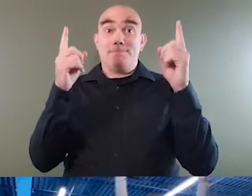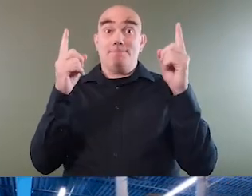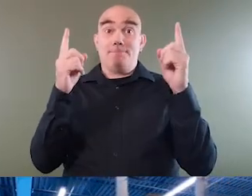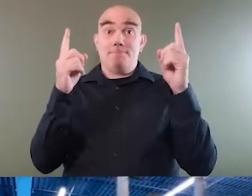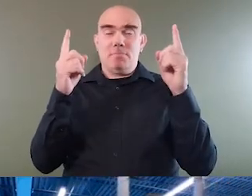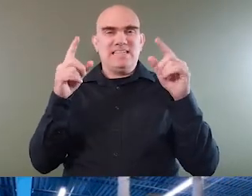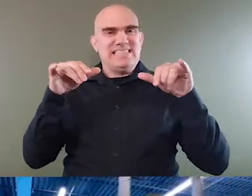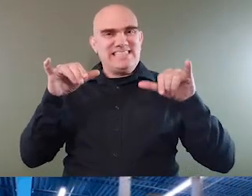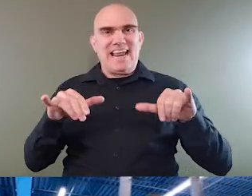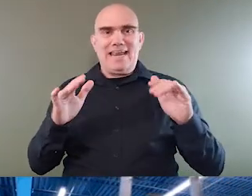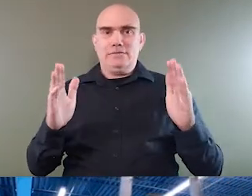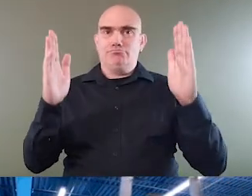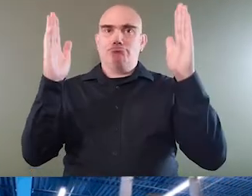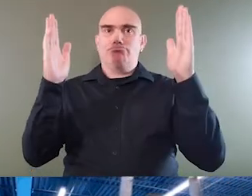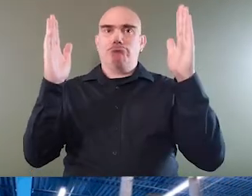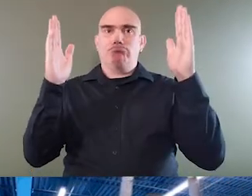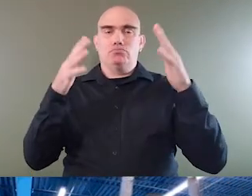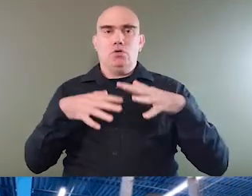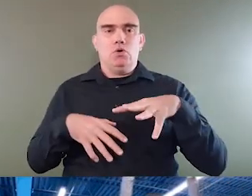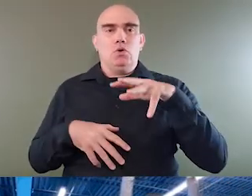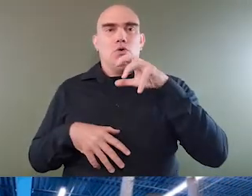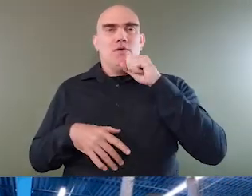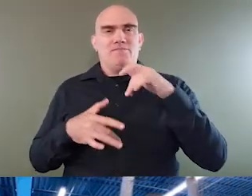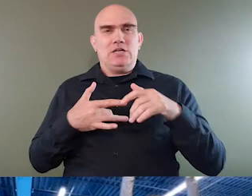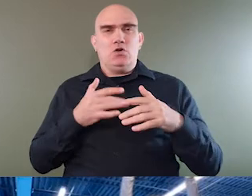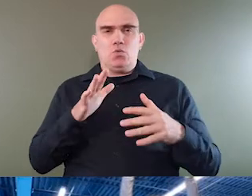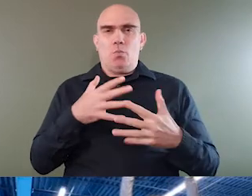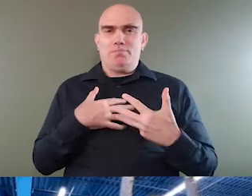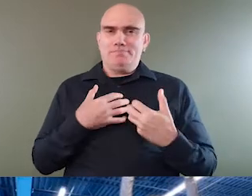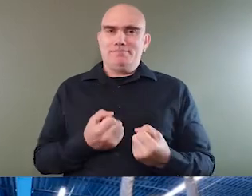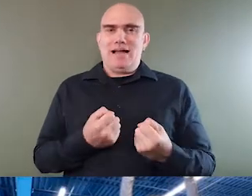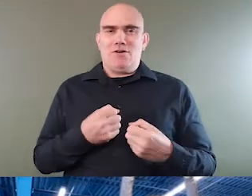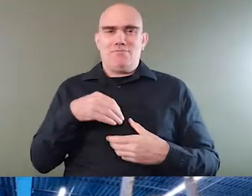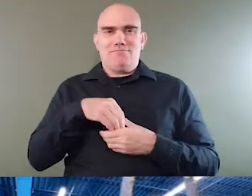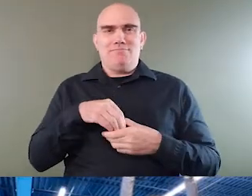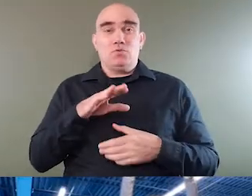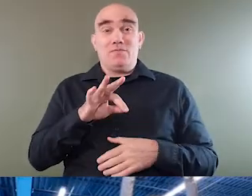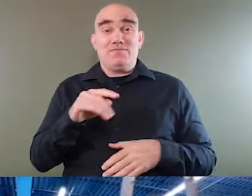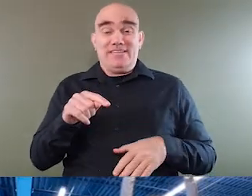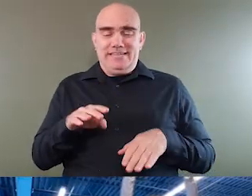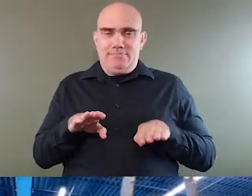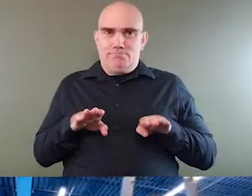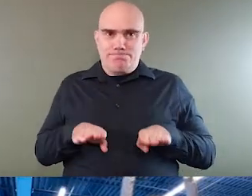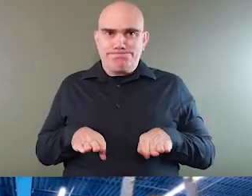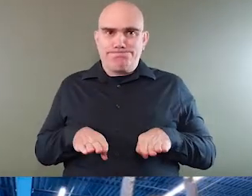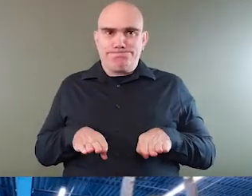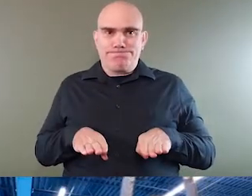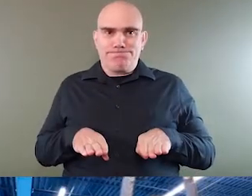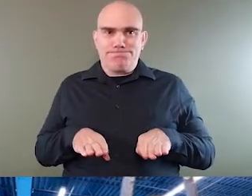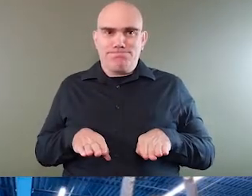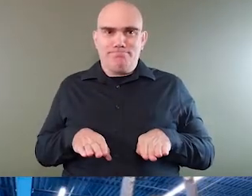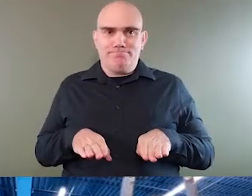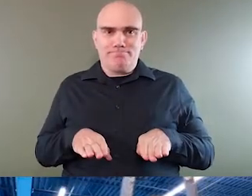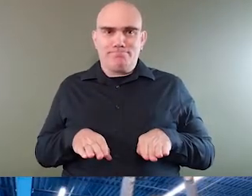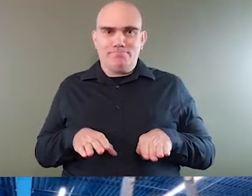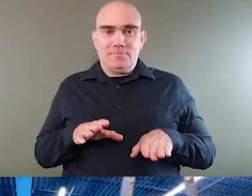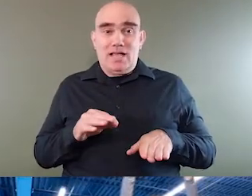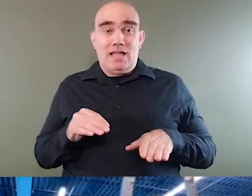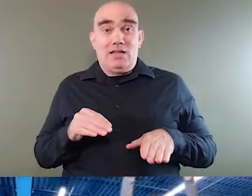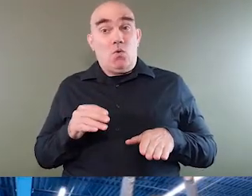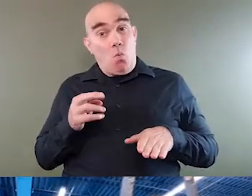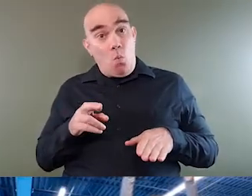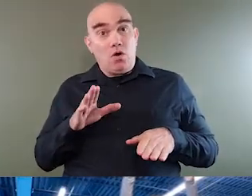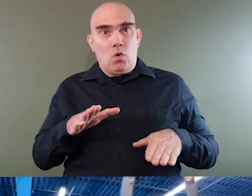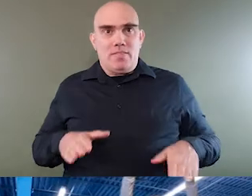moment. Feel the power of yourself. Your feet planted in the mat or your thighs and